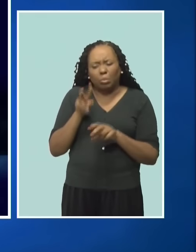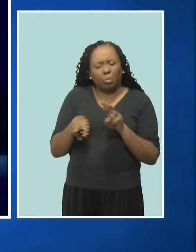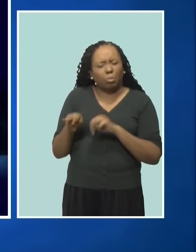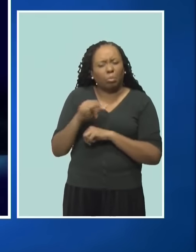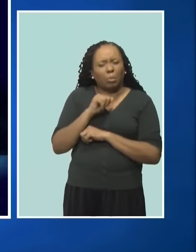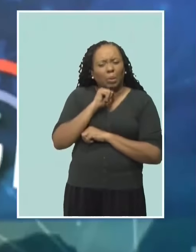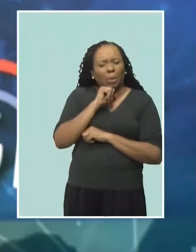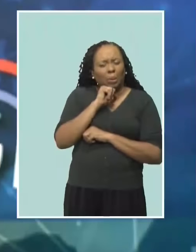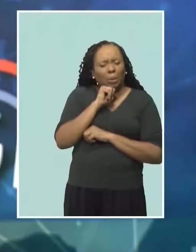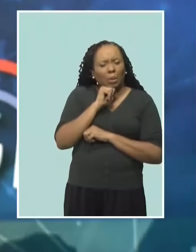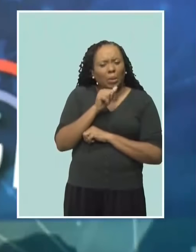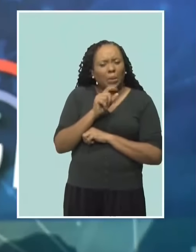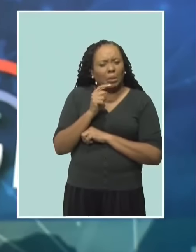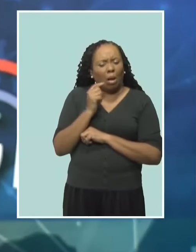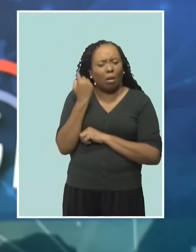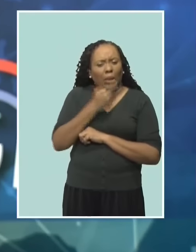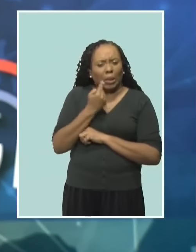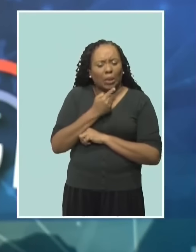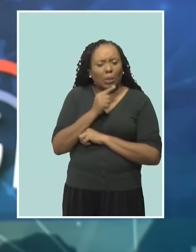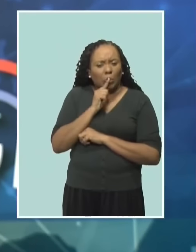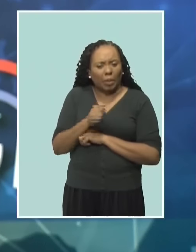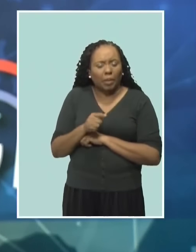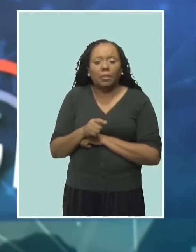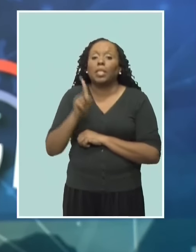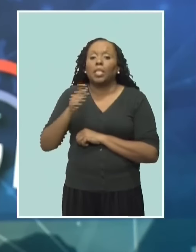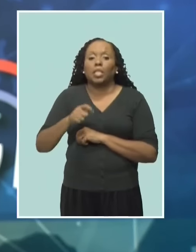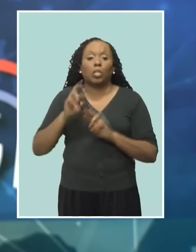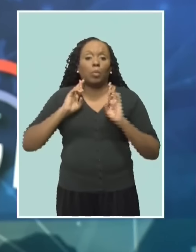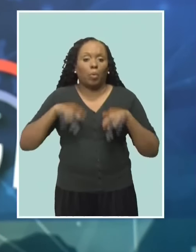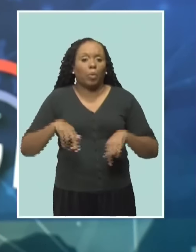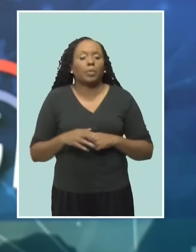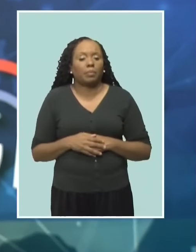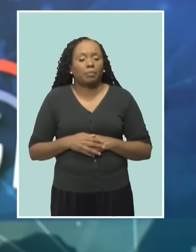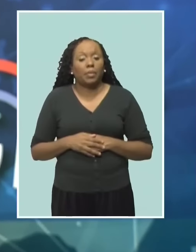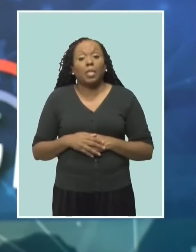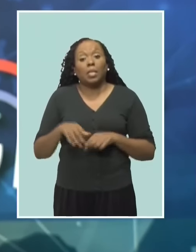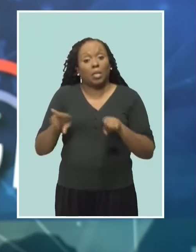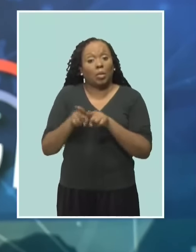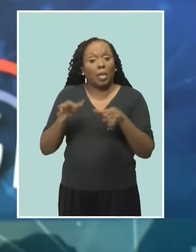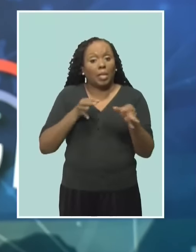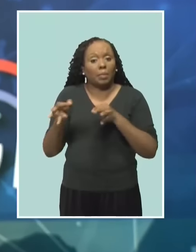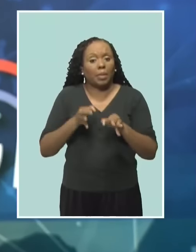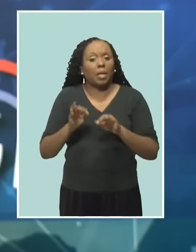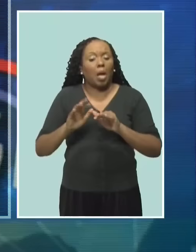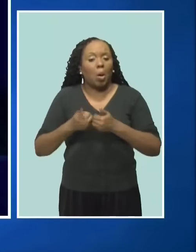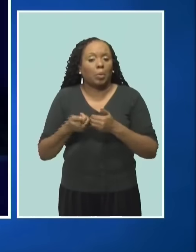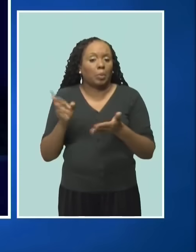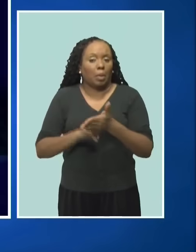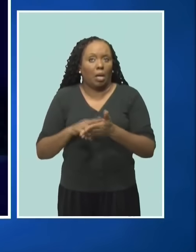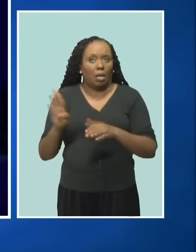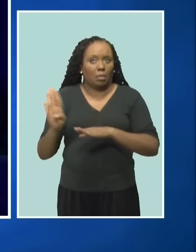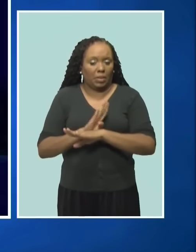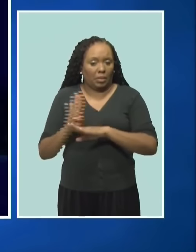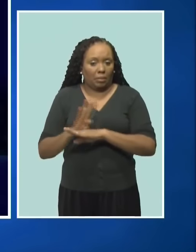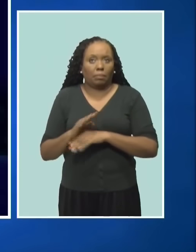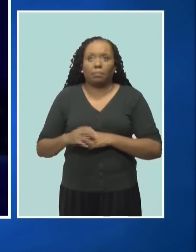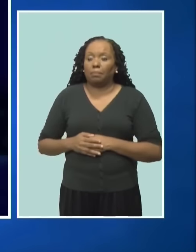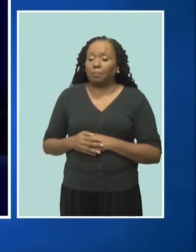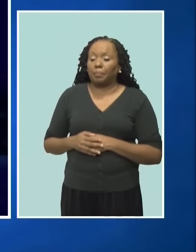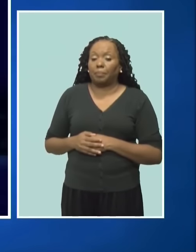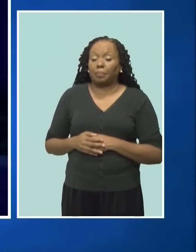authorities. Ms. Rochester went on to explain about business registration. The public is urged to